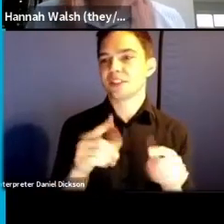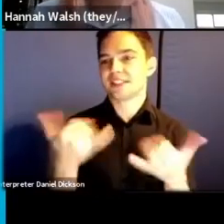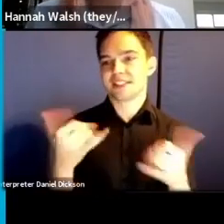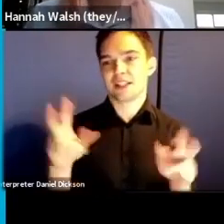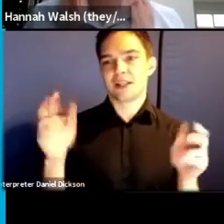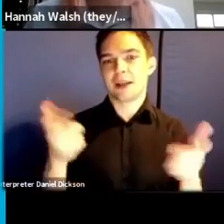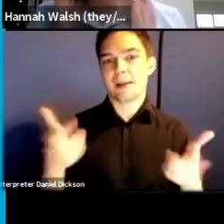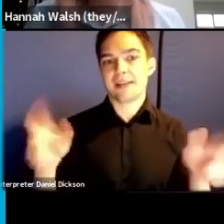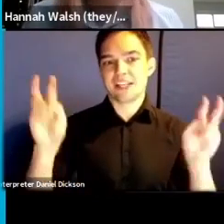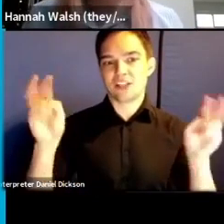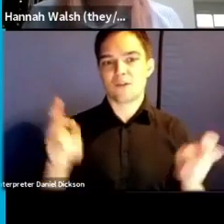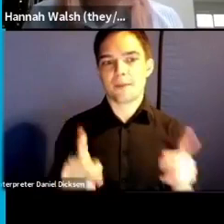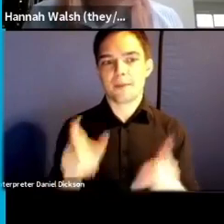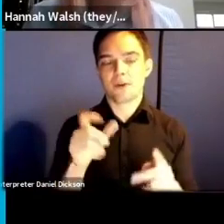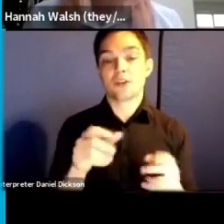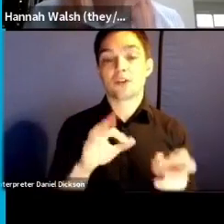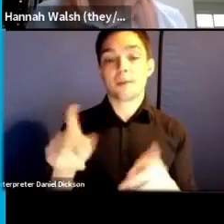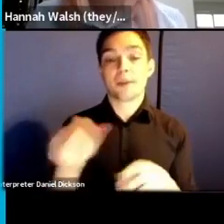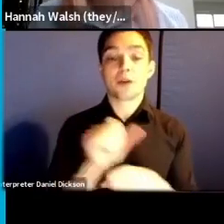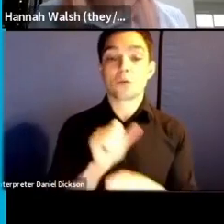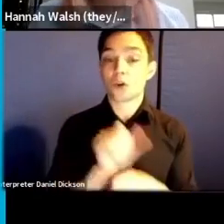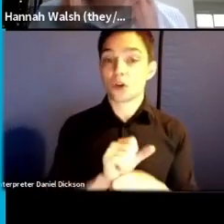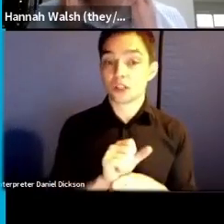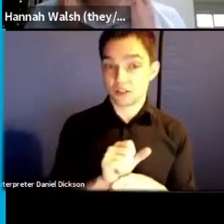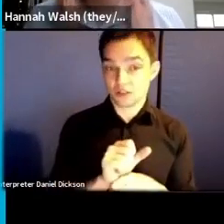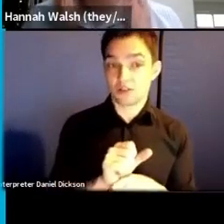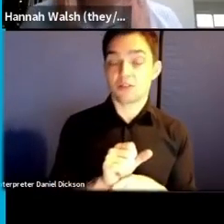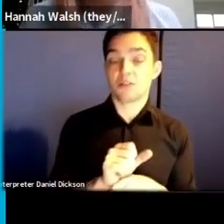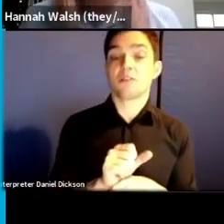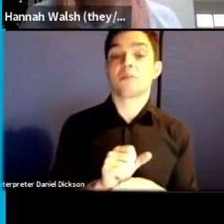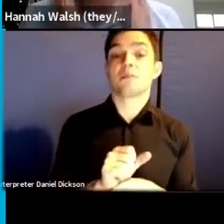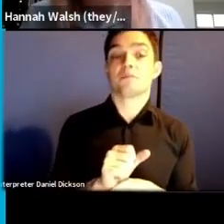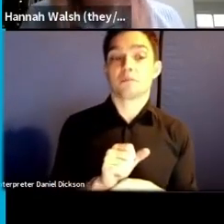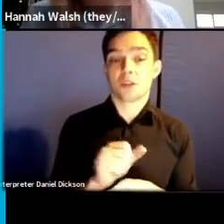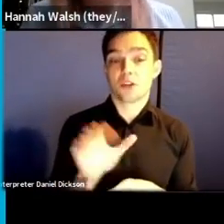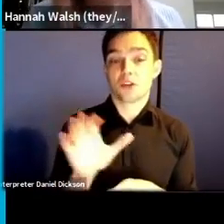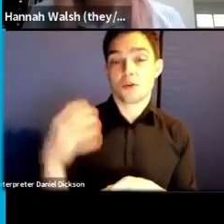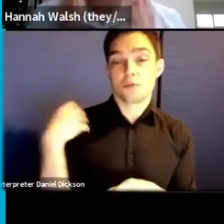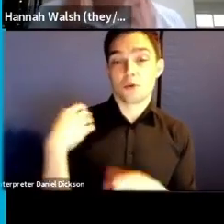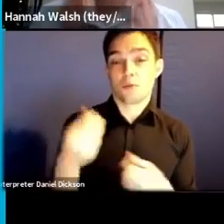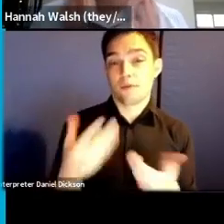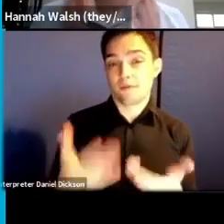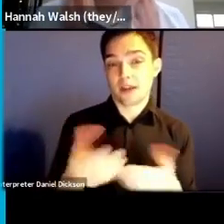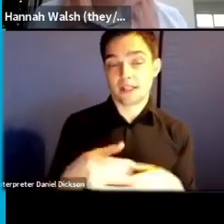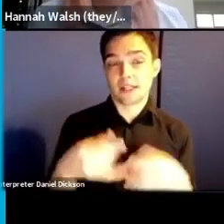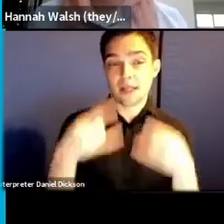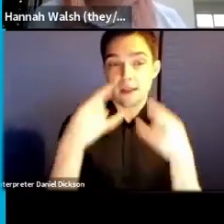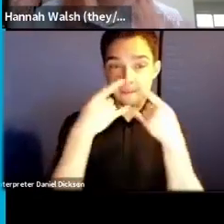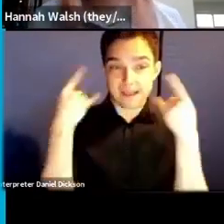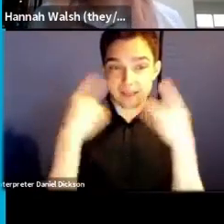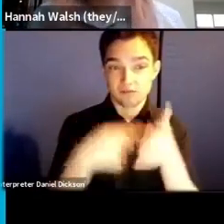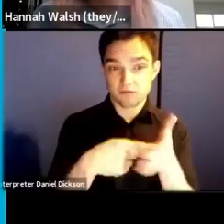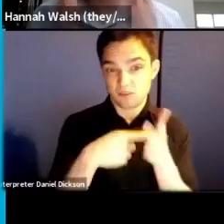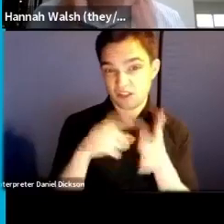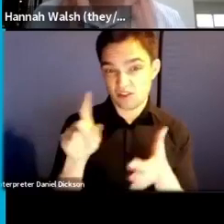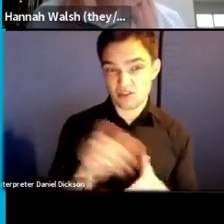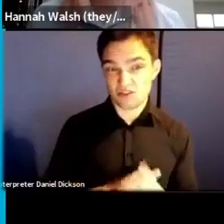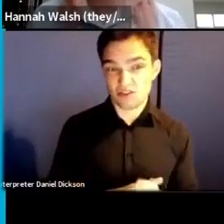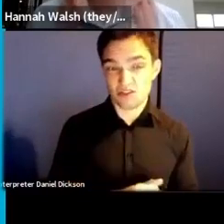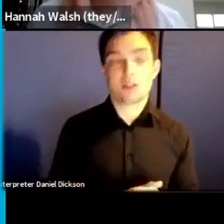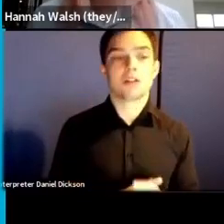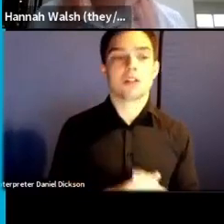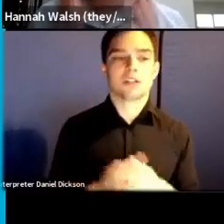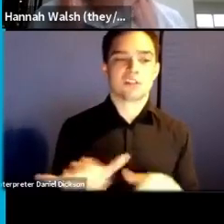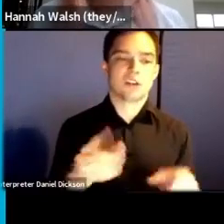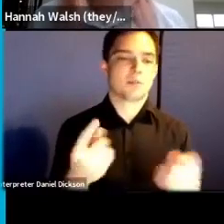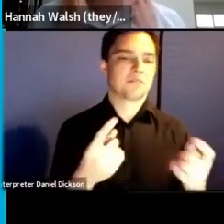for a lot of people, is returning to work and your employer having a mask mandate, right? Common question we